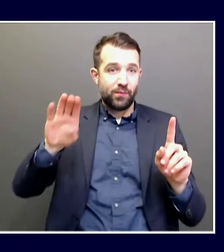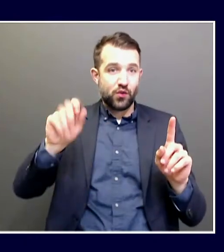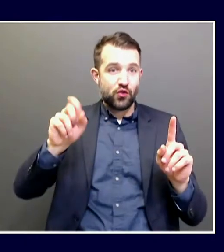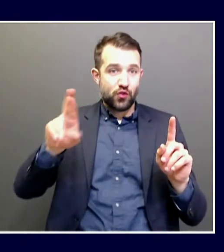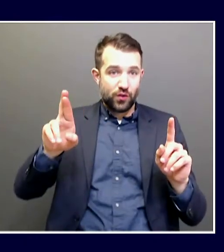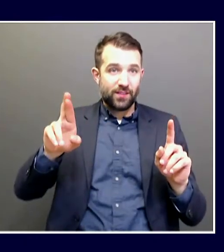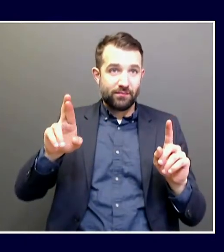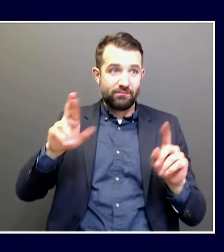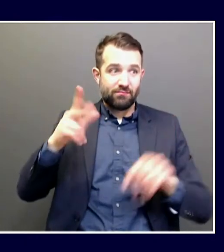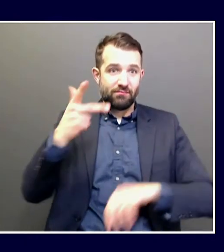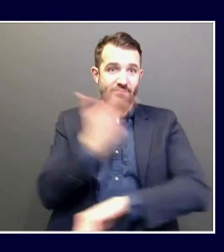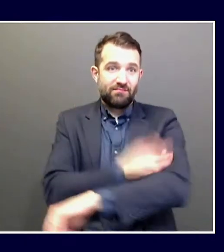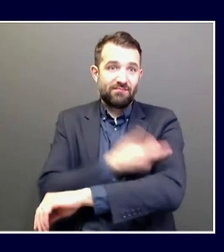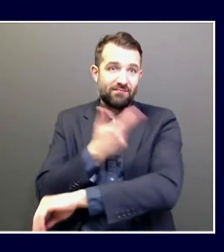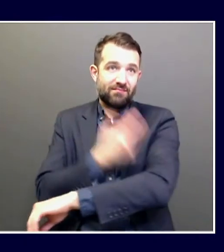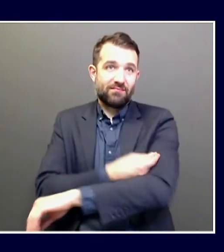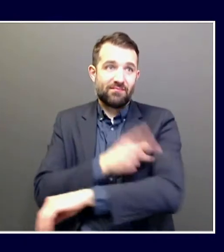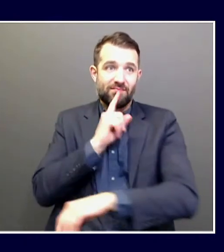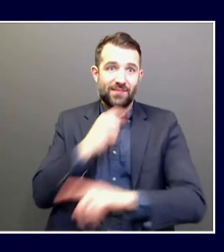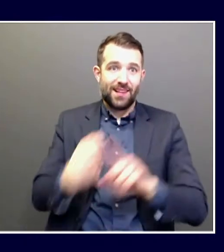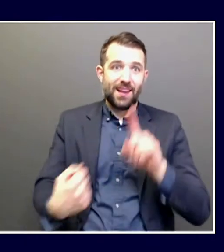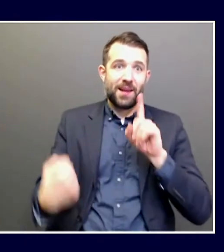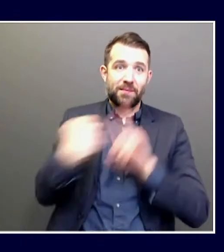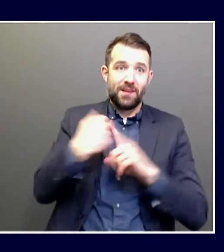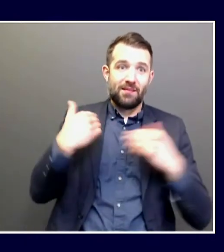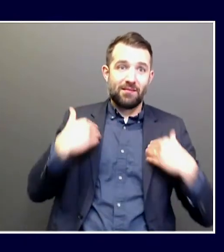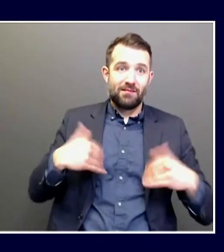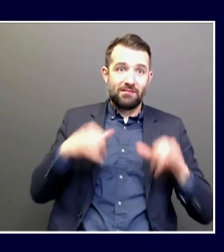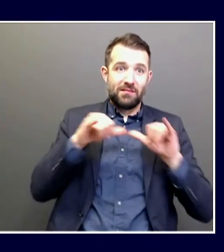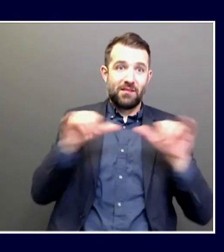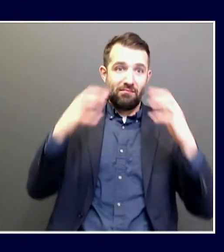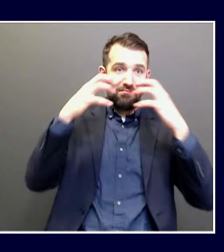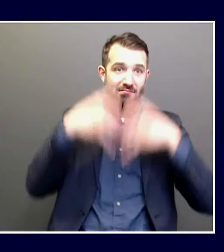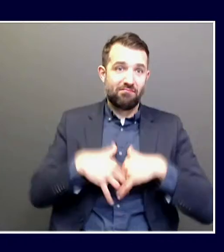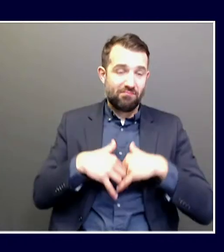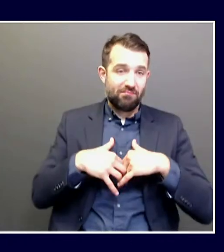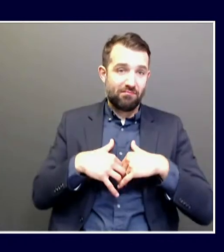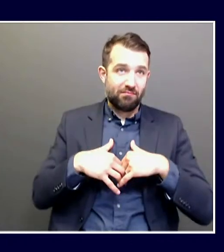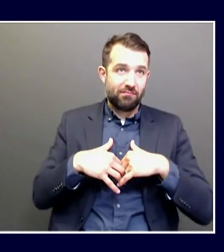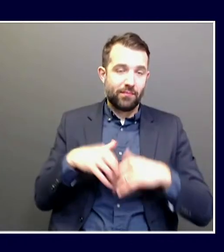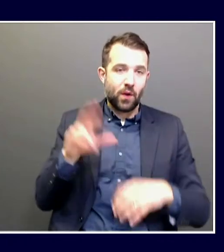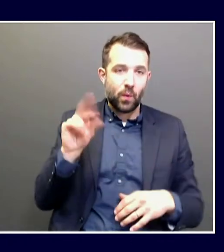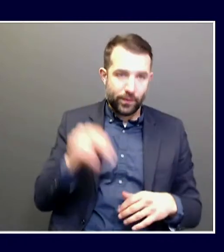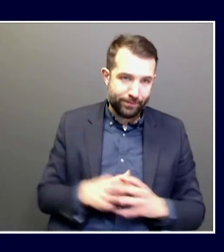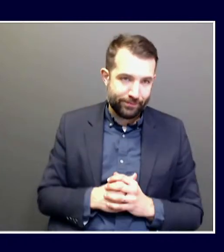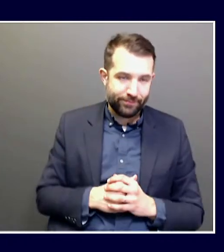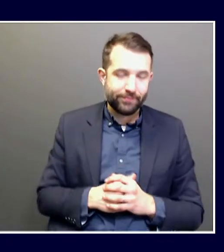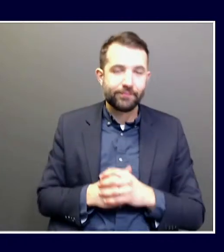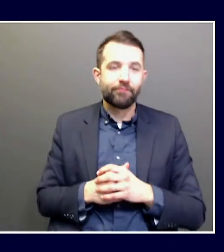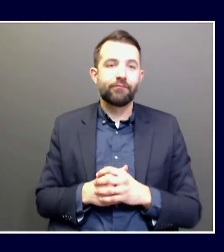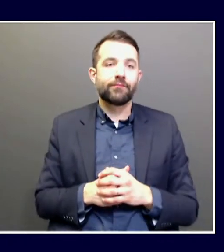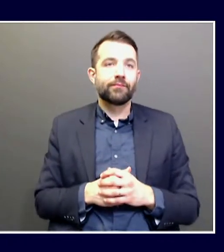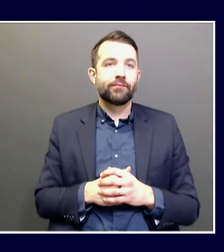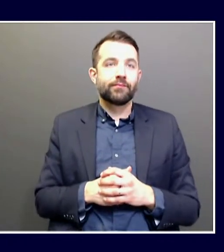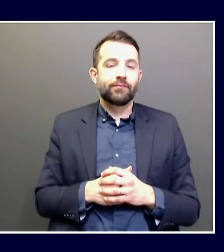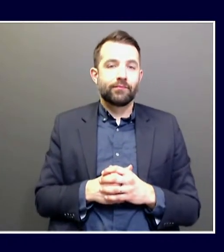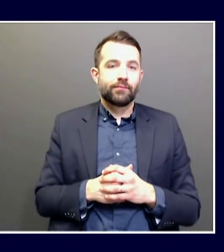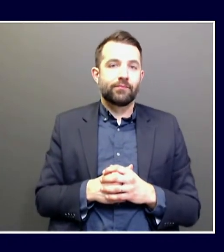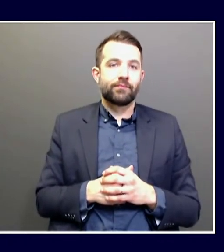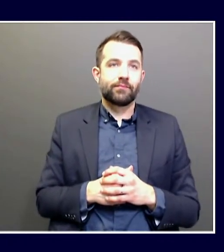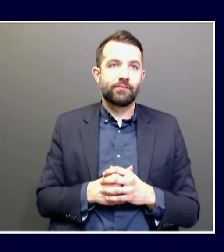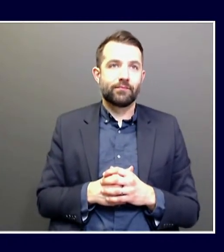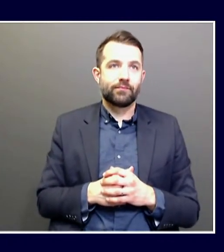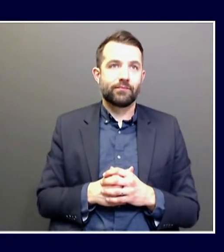immune system from getting the booster shot, rendering it less able to fight if we need it there. That hasn't been the case. In fact, it's been